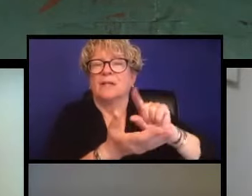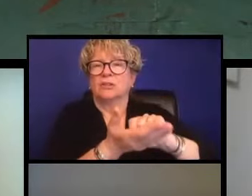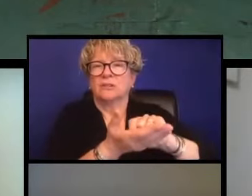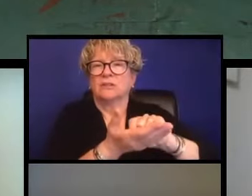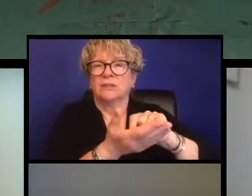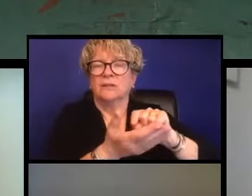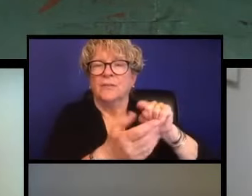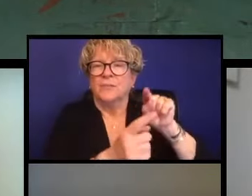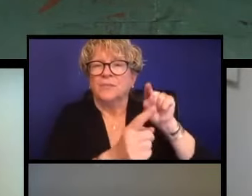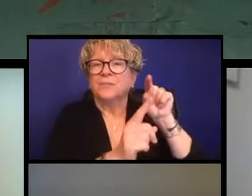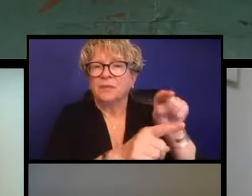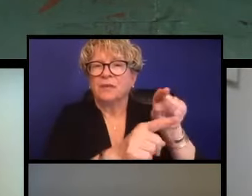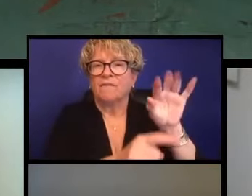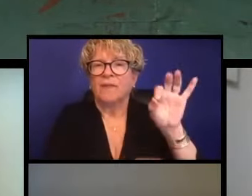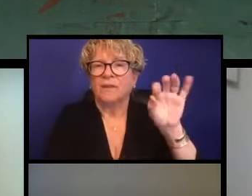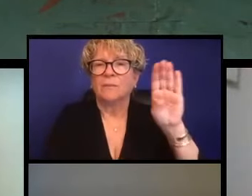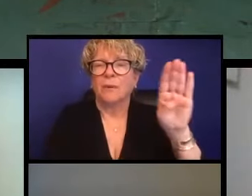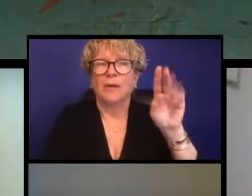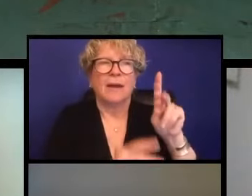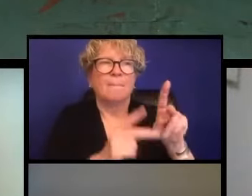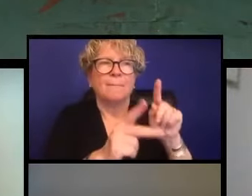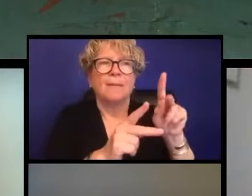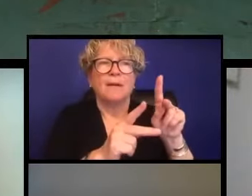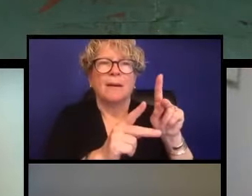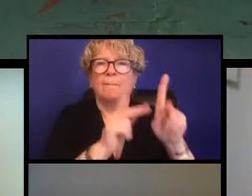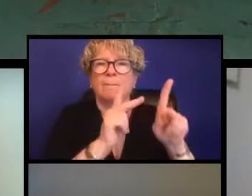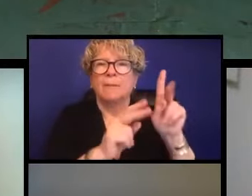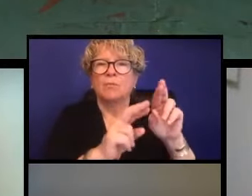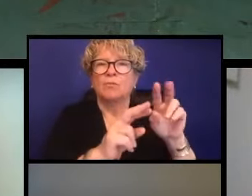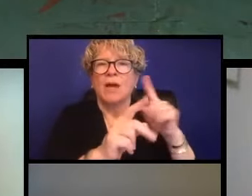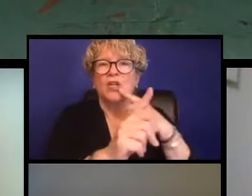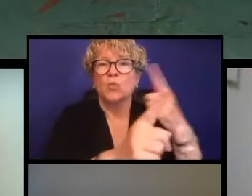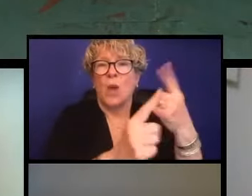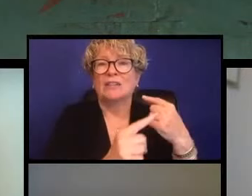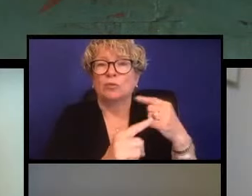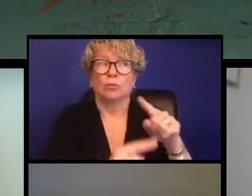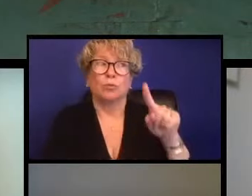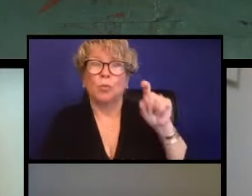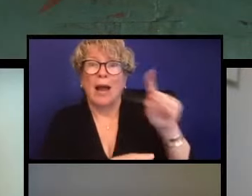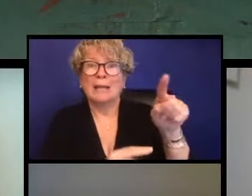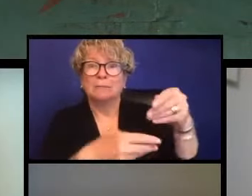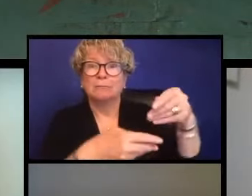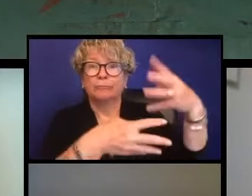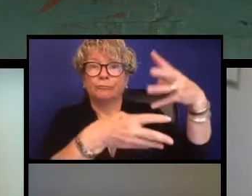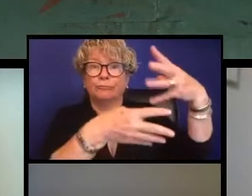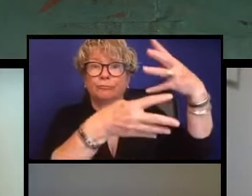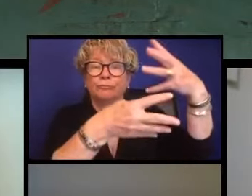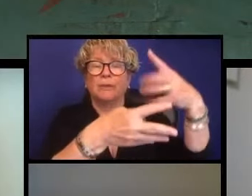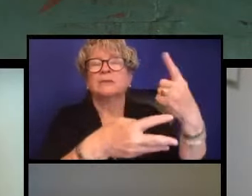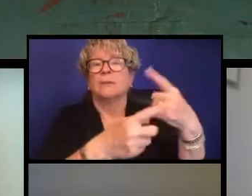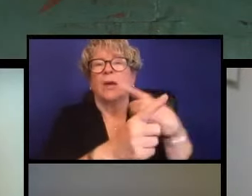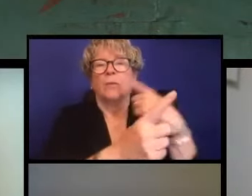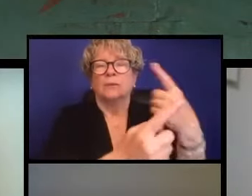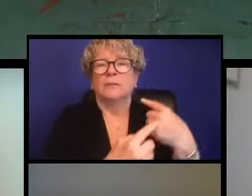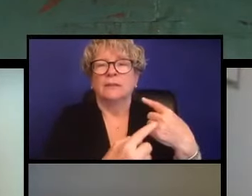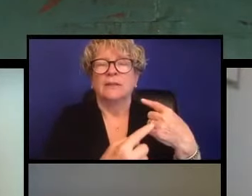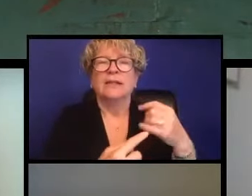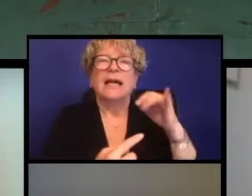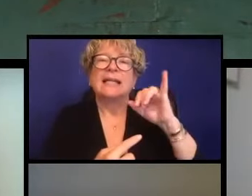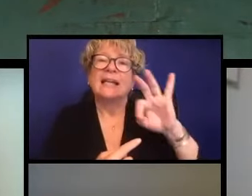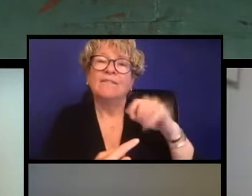willing to respond to you. So another thing you can do is if you see a name that you